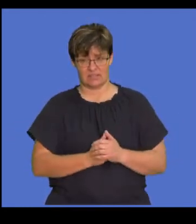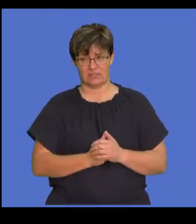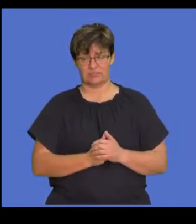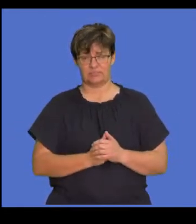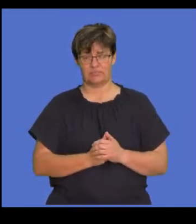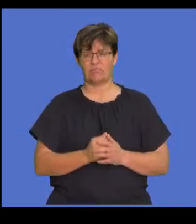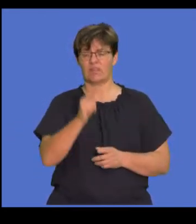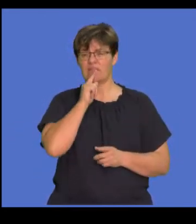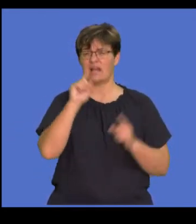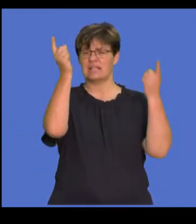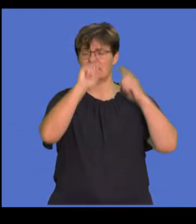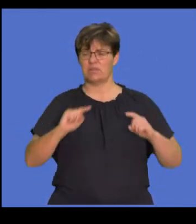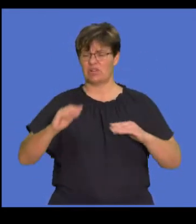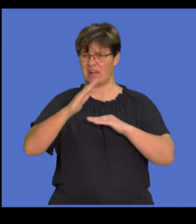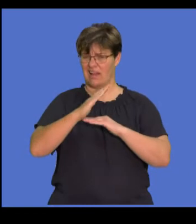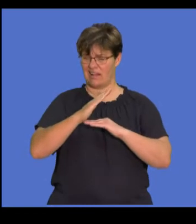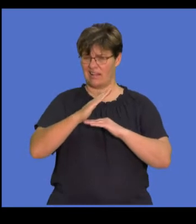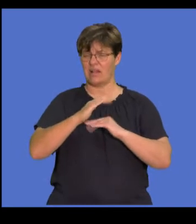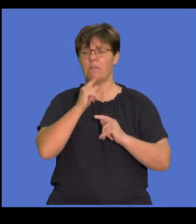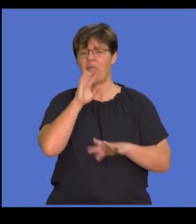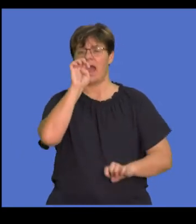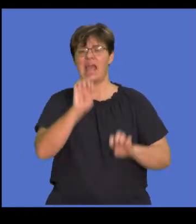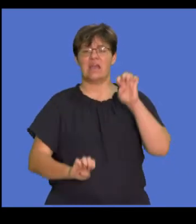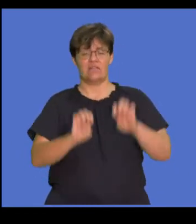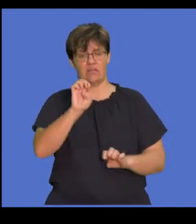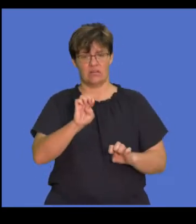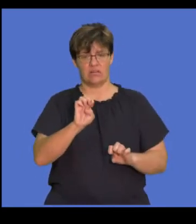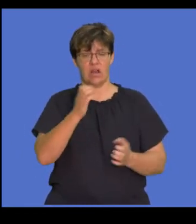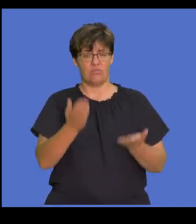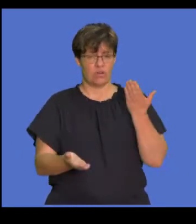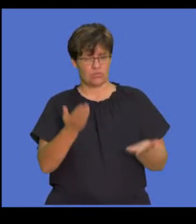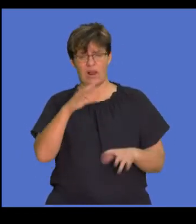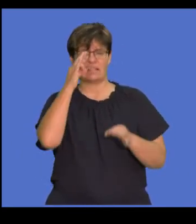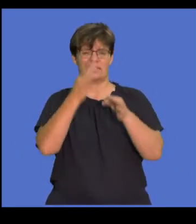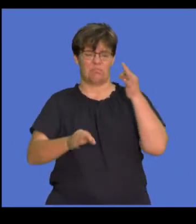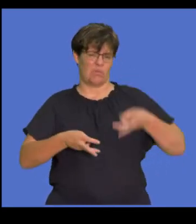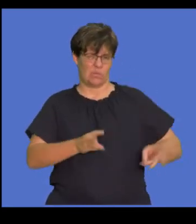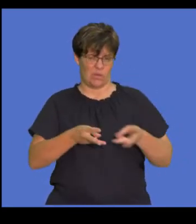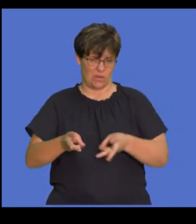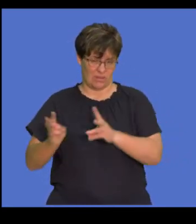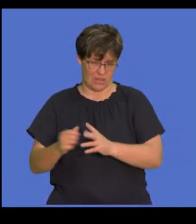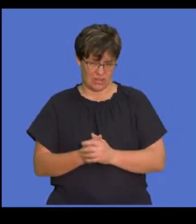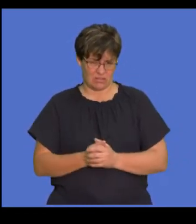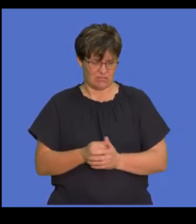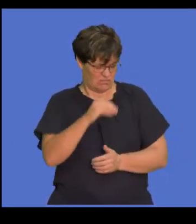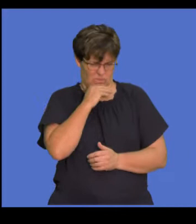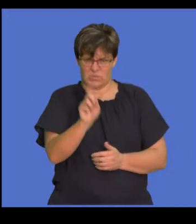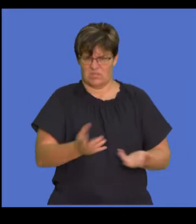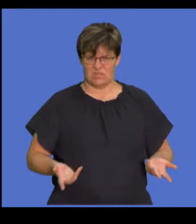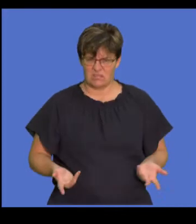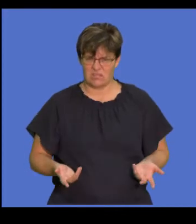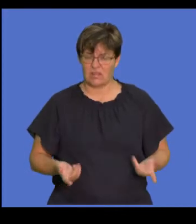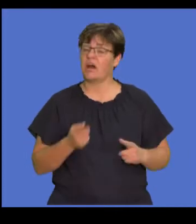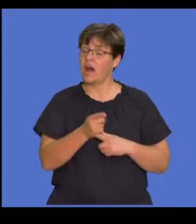we use the special angles to evaluate the ratios in simple form. What does that mean? It means